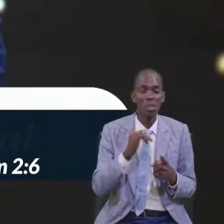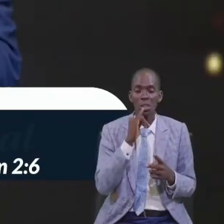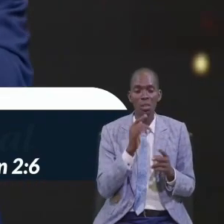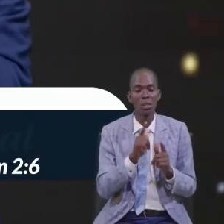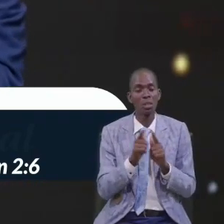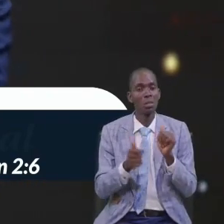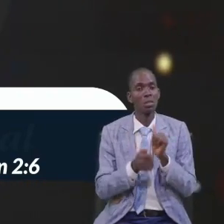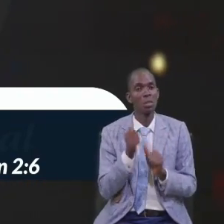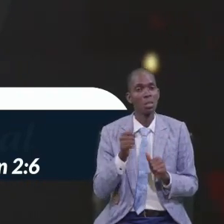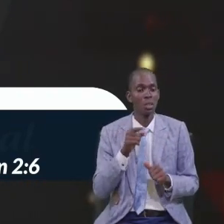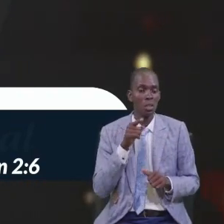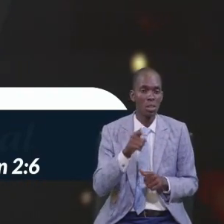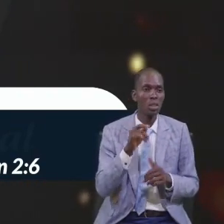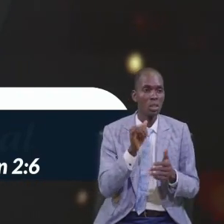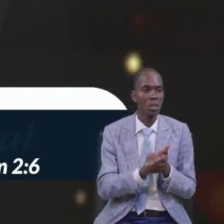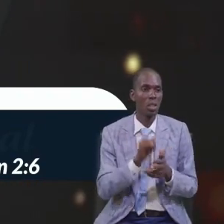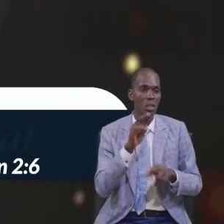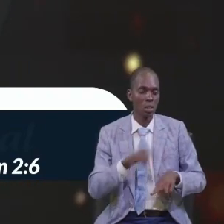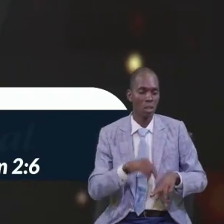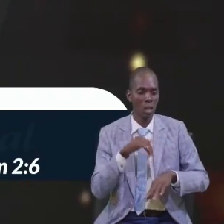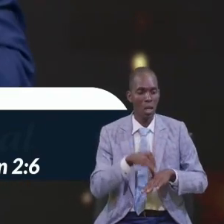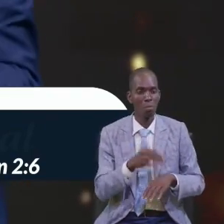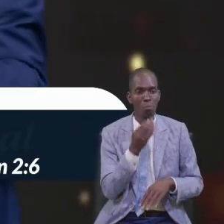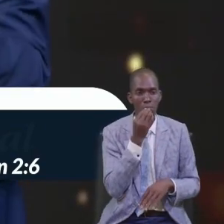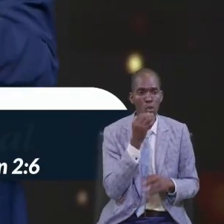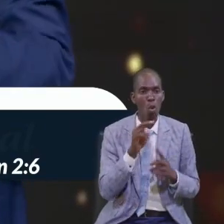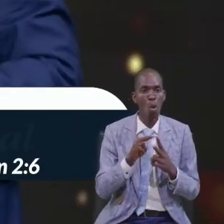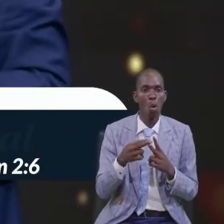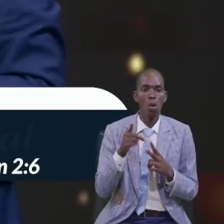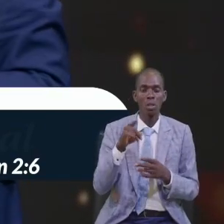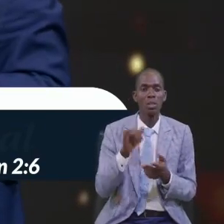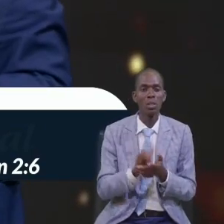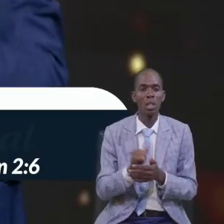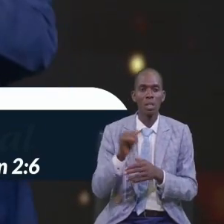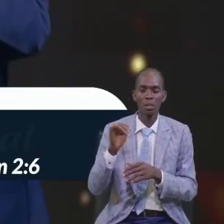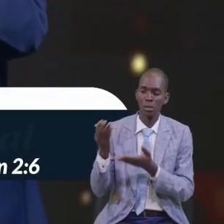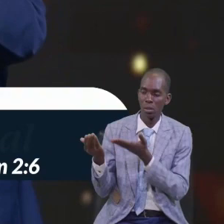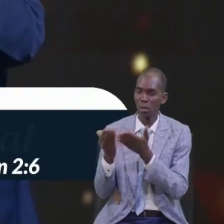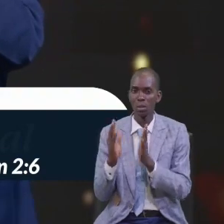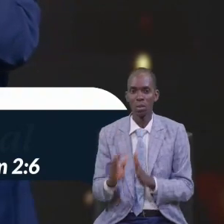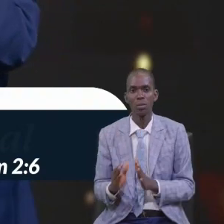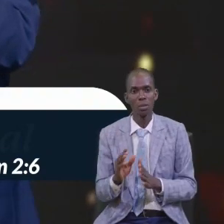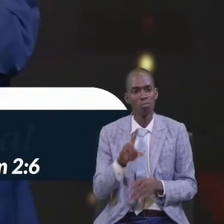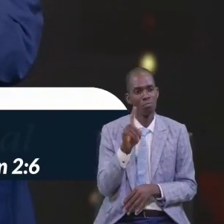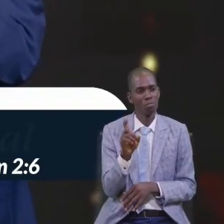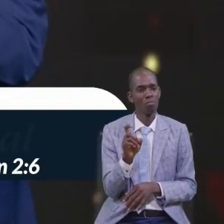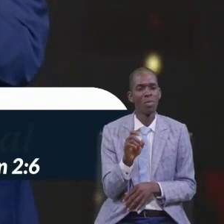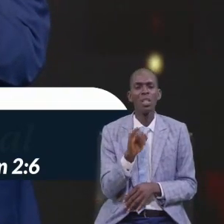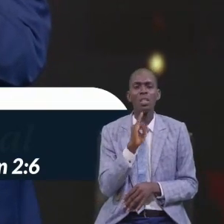that sitteth at meat or he that serveth?